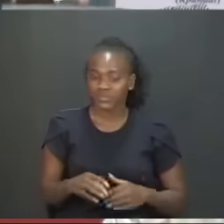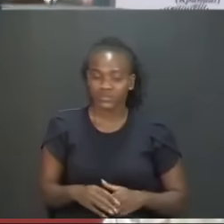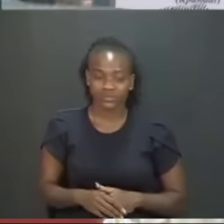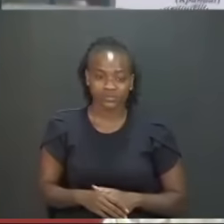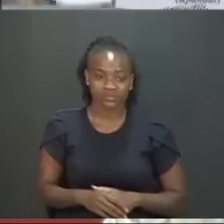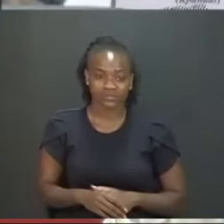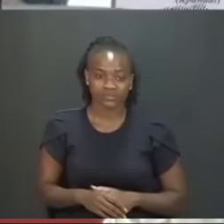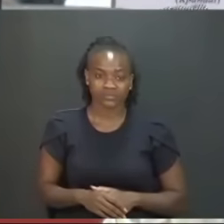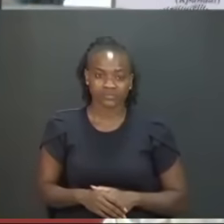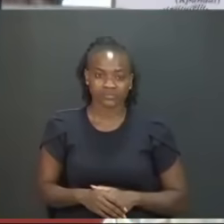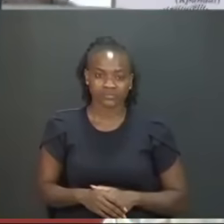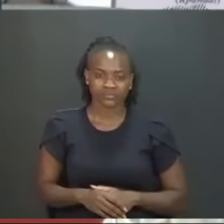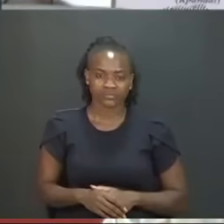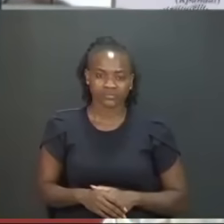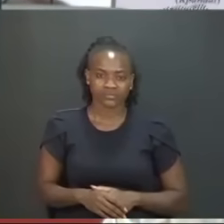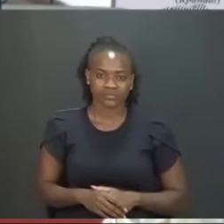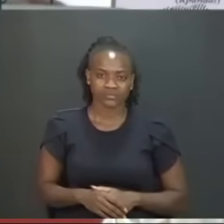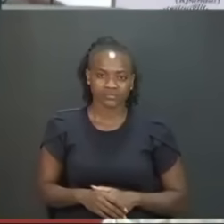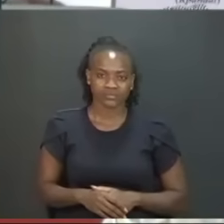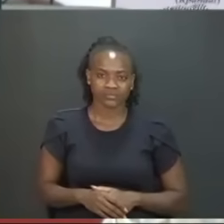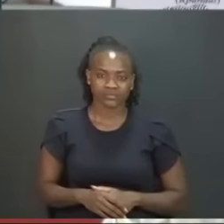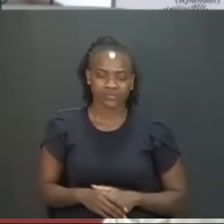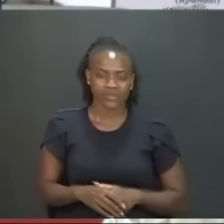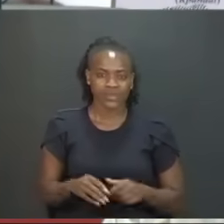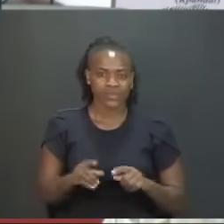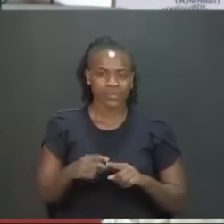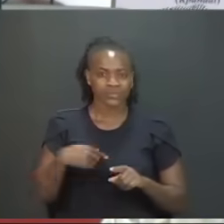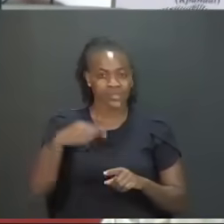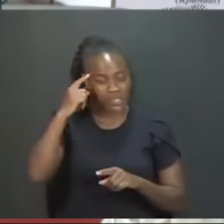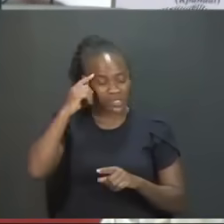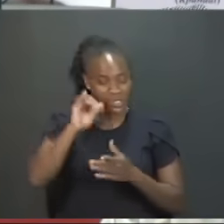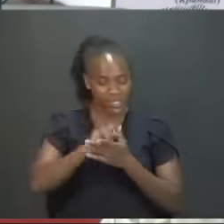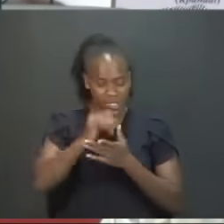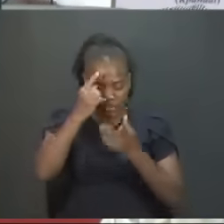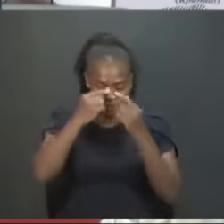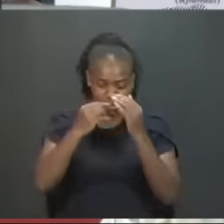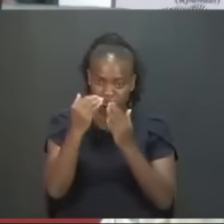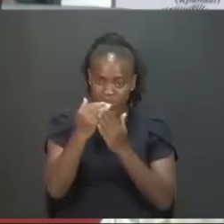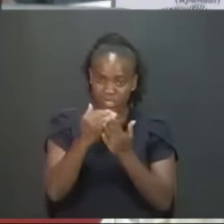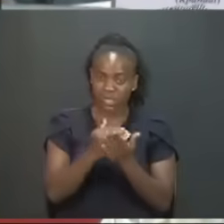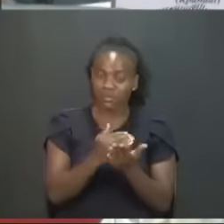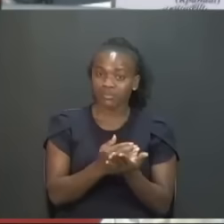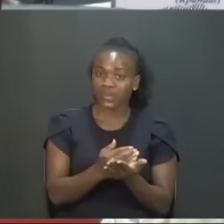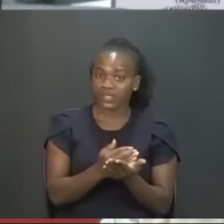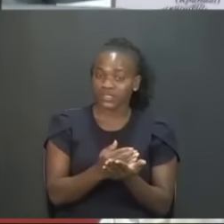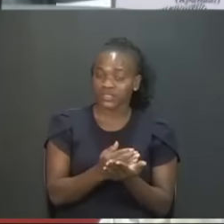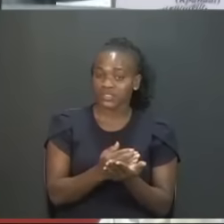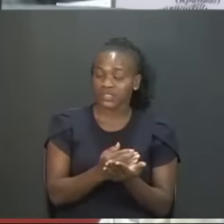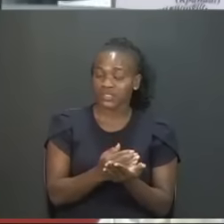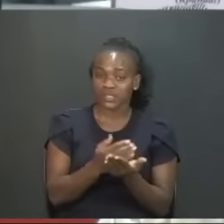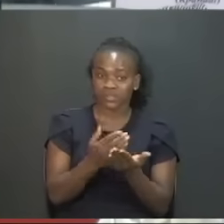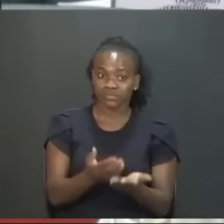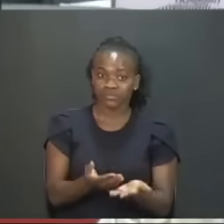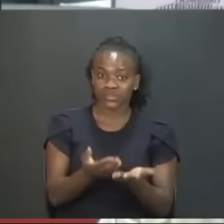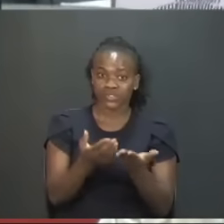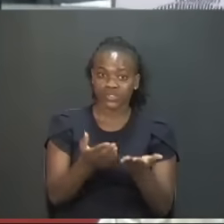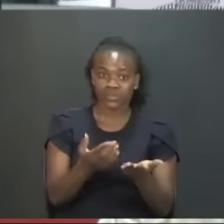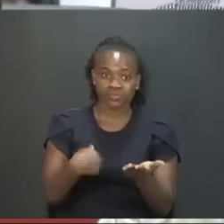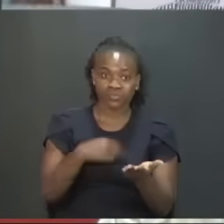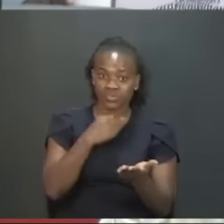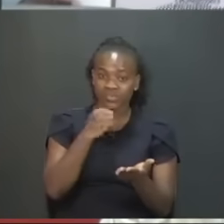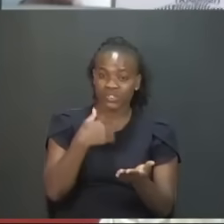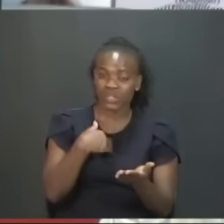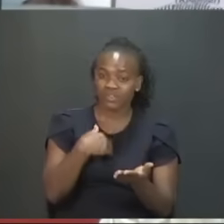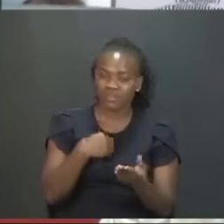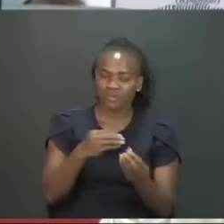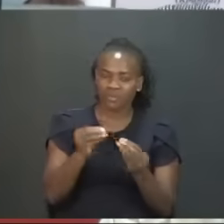I concede that because of the budget presentation on Thursday, we have limited number of days to deal with